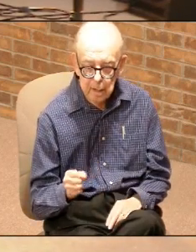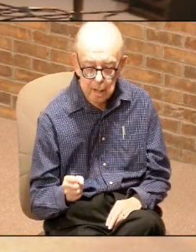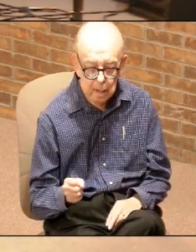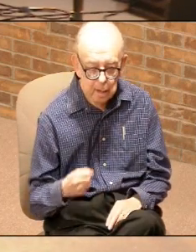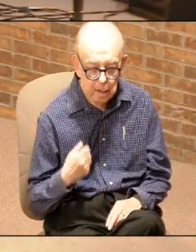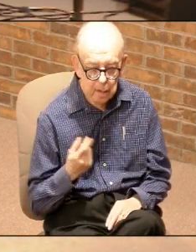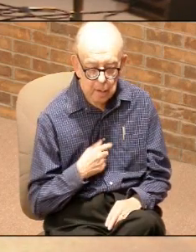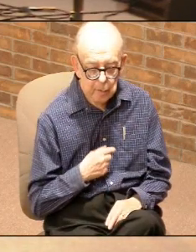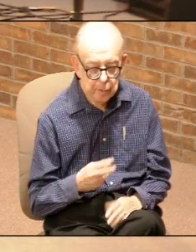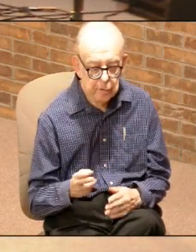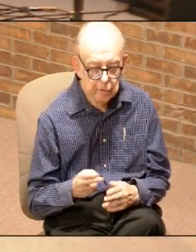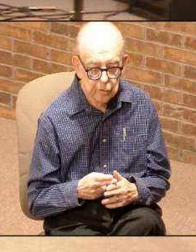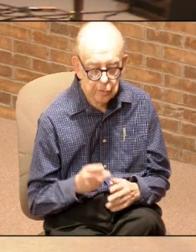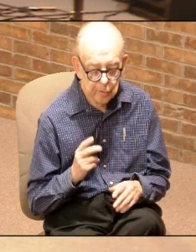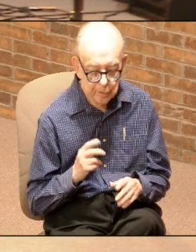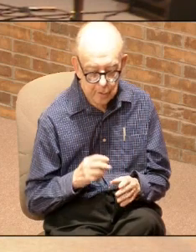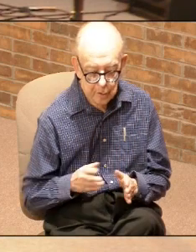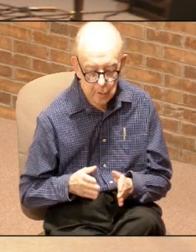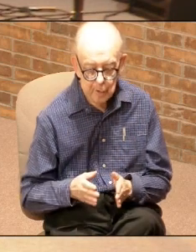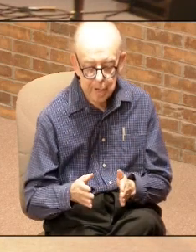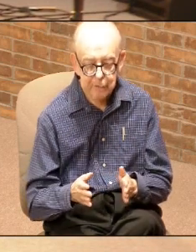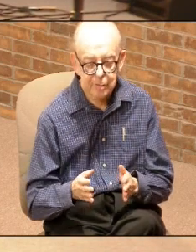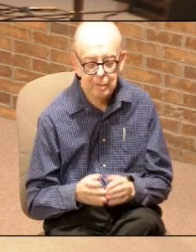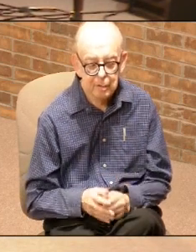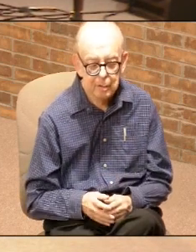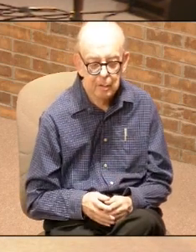We took shortcuts